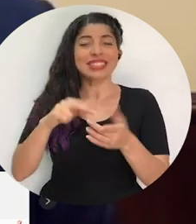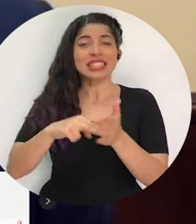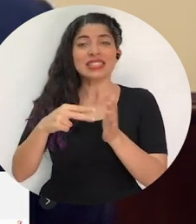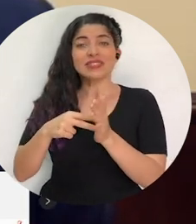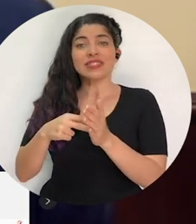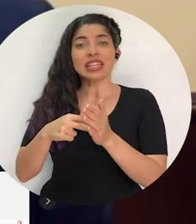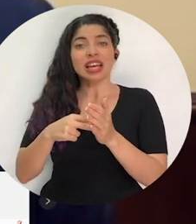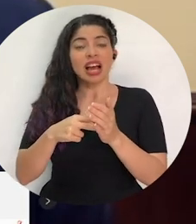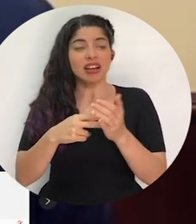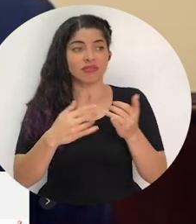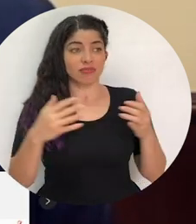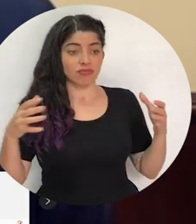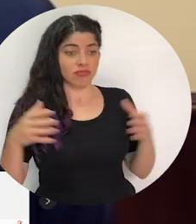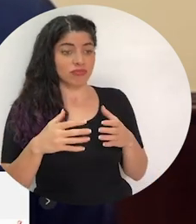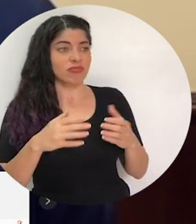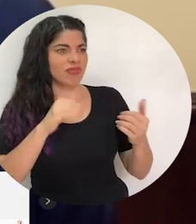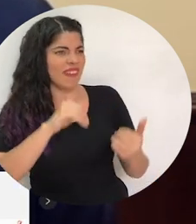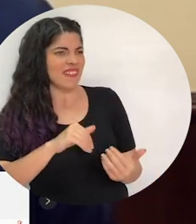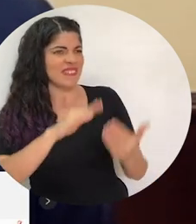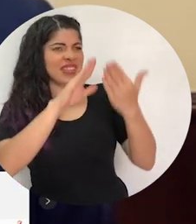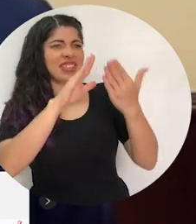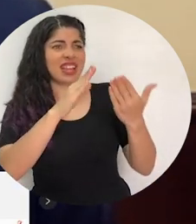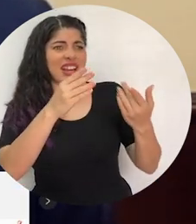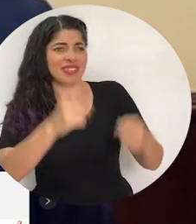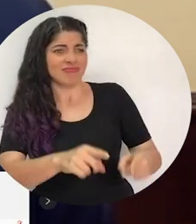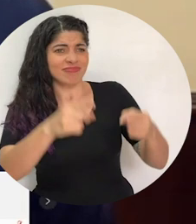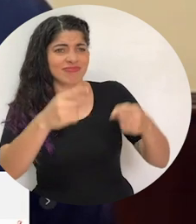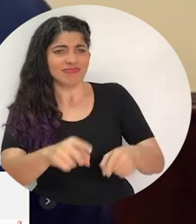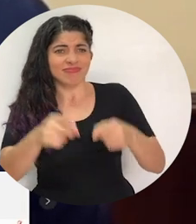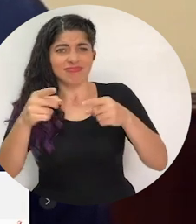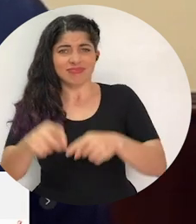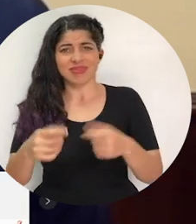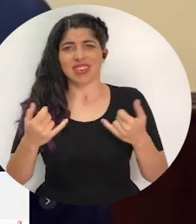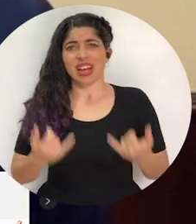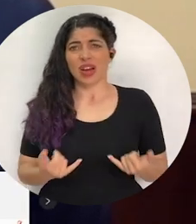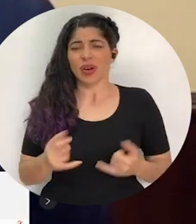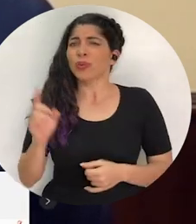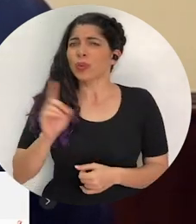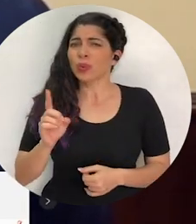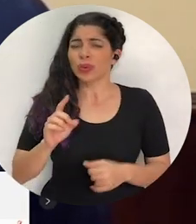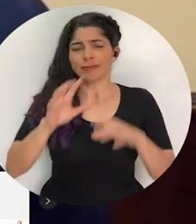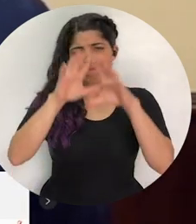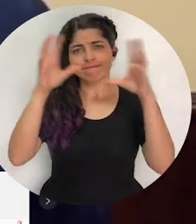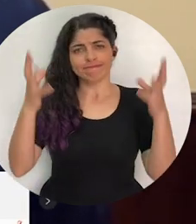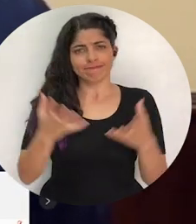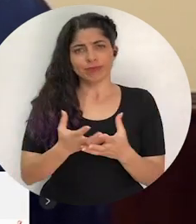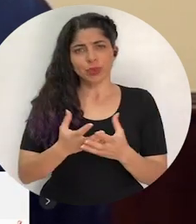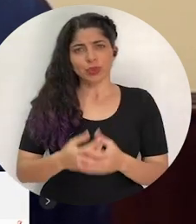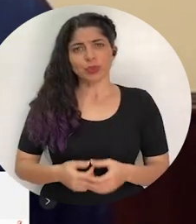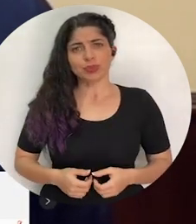facing what is happening today in the world.